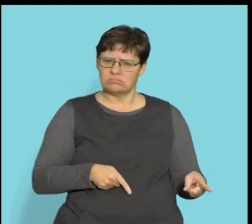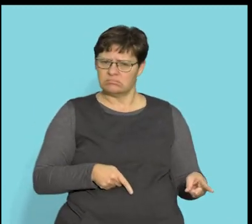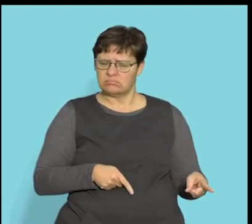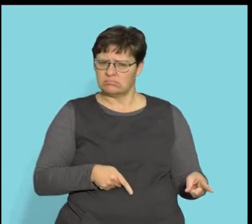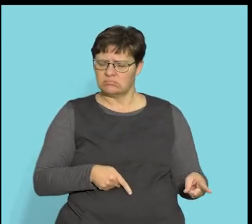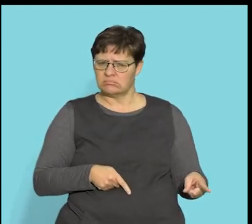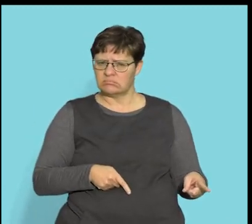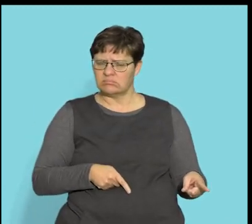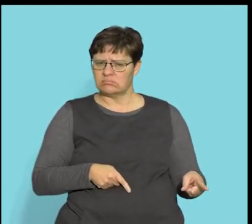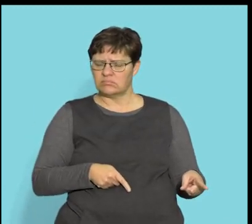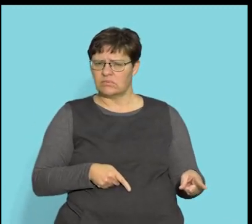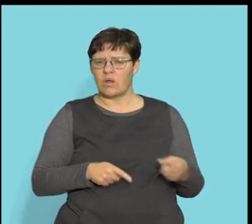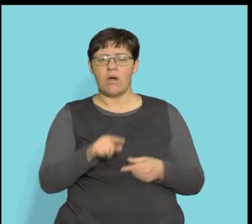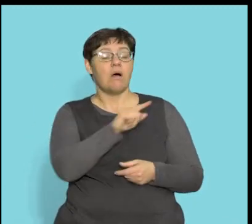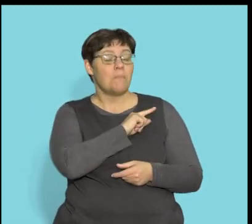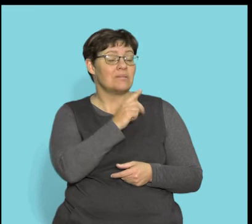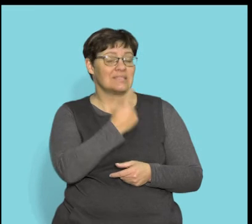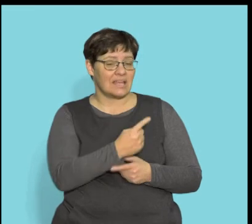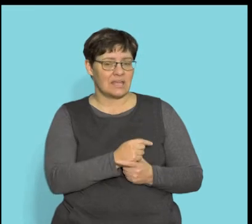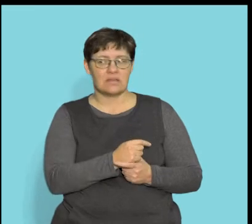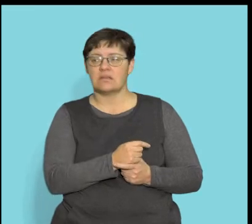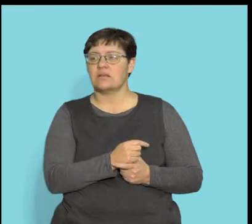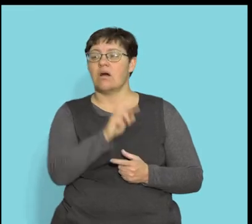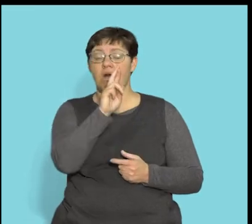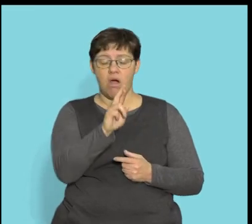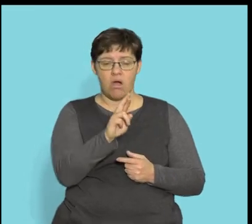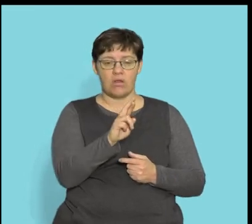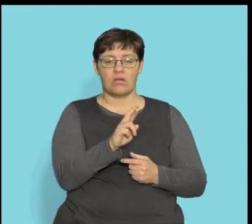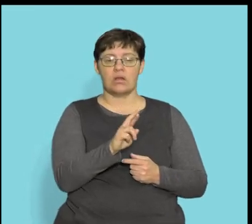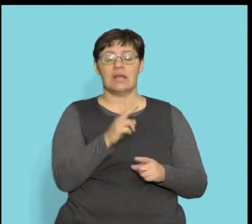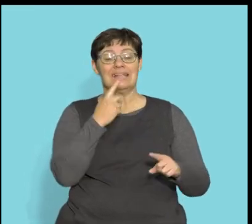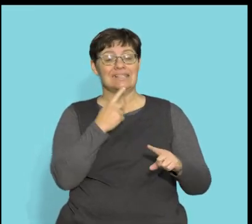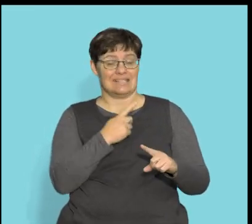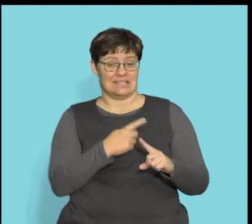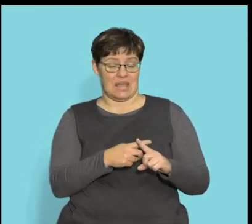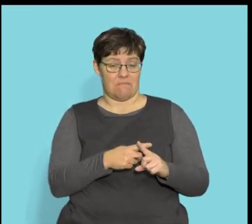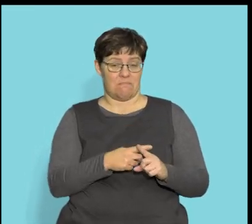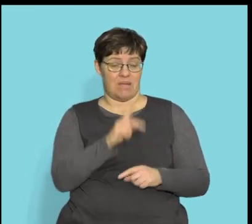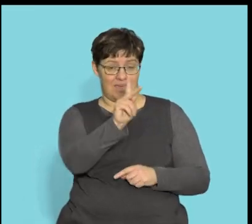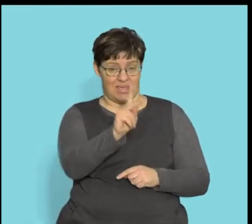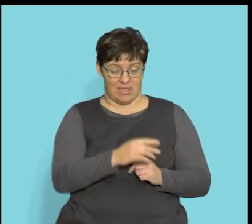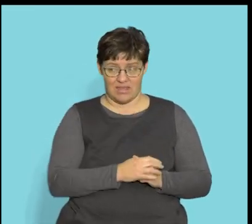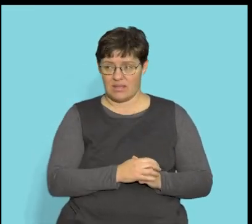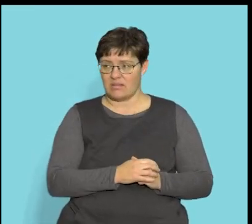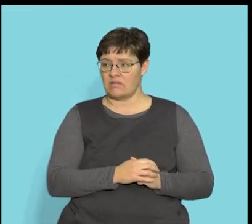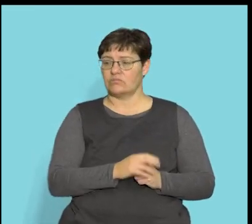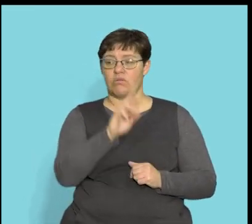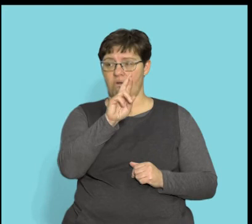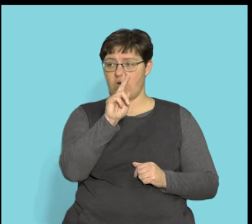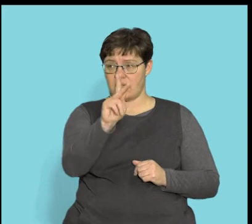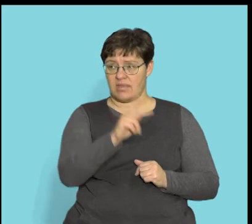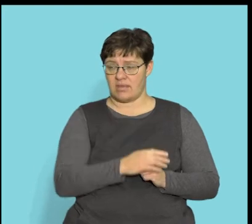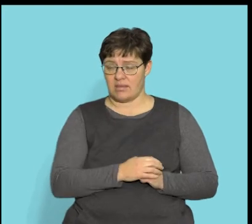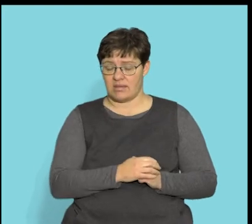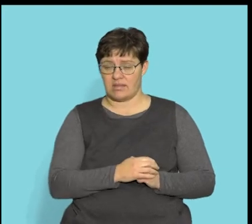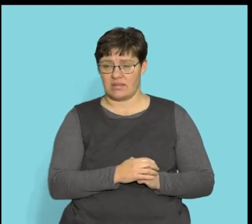firstly on my diagram I want to account for the fact that my radius has been multiplied by a scale factor of k, so that will